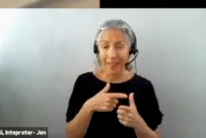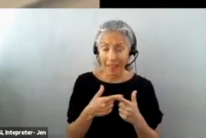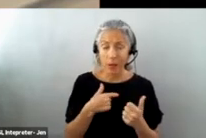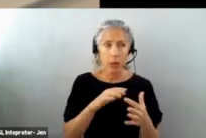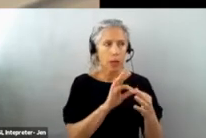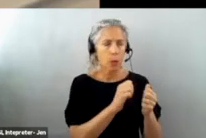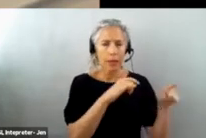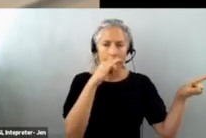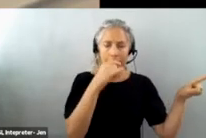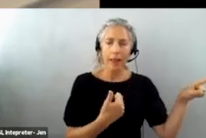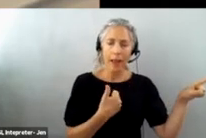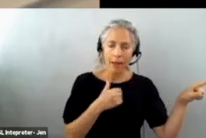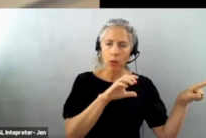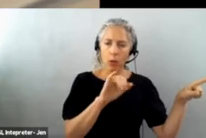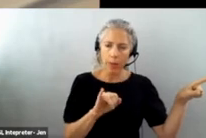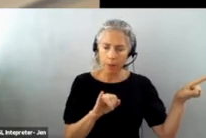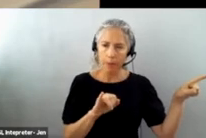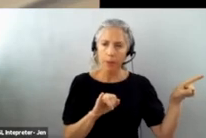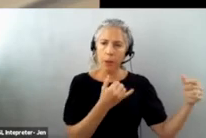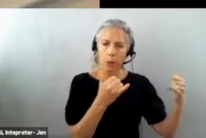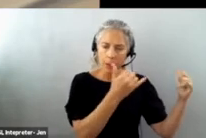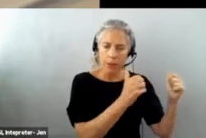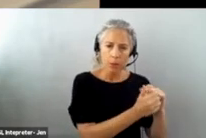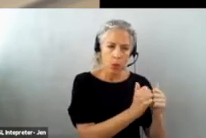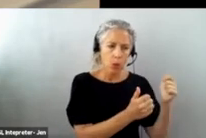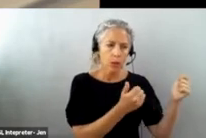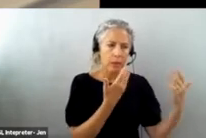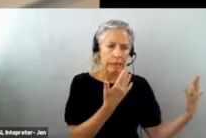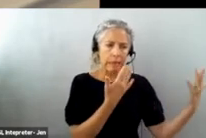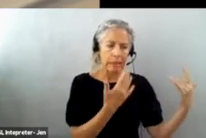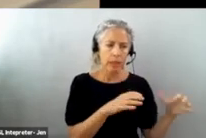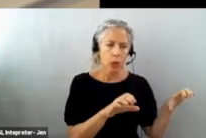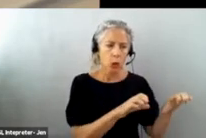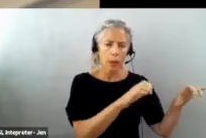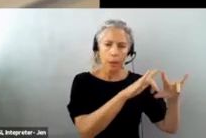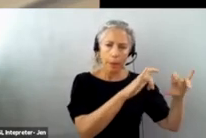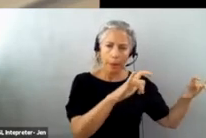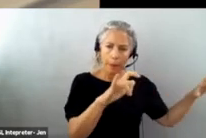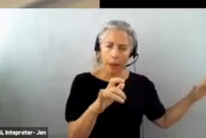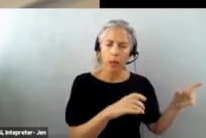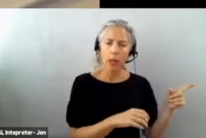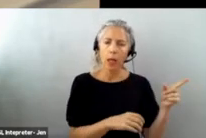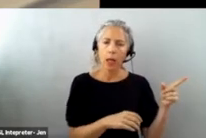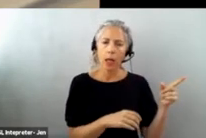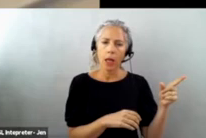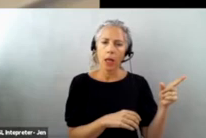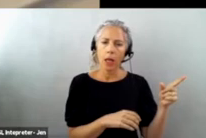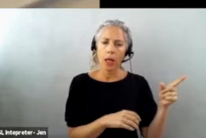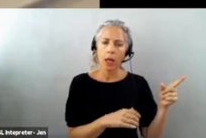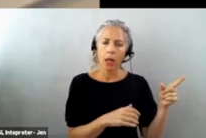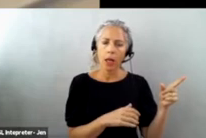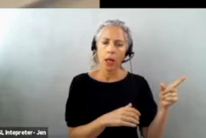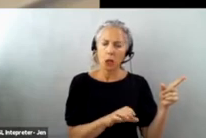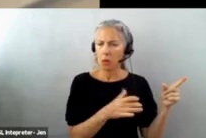some kids that had cochlear implants, that were playing sports and singing songs and doing all these things that kids do, quite typically